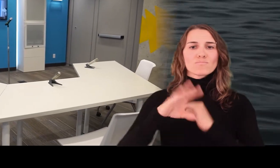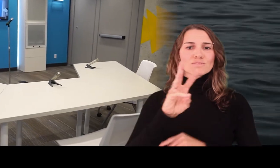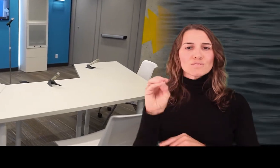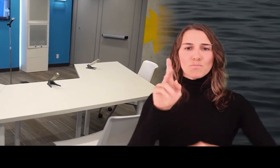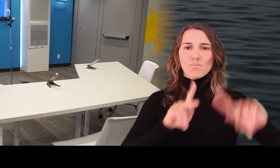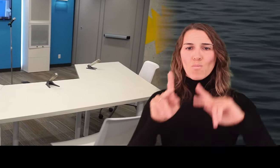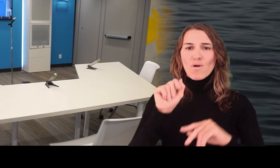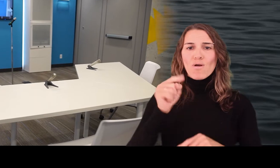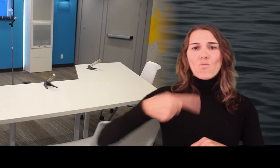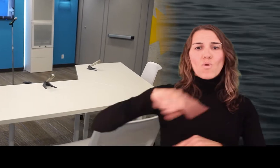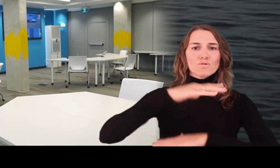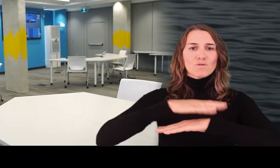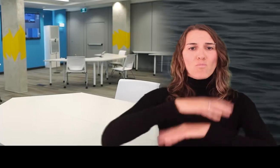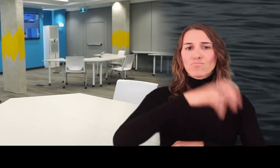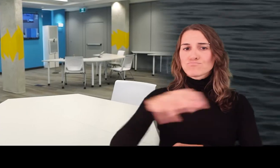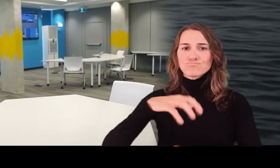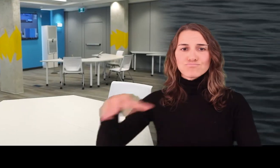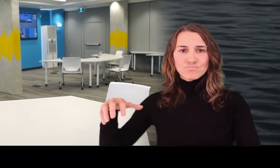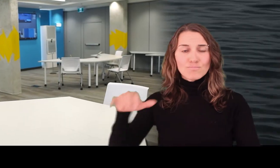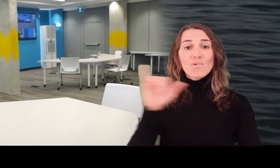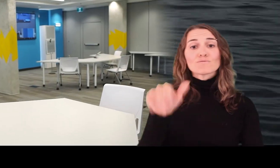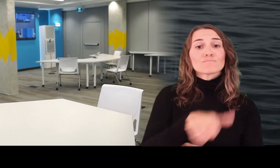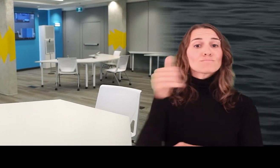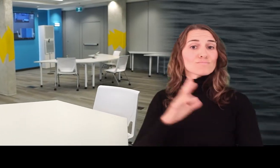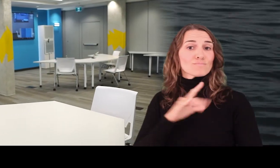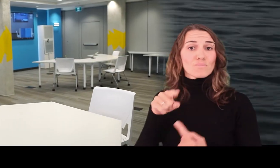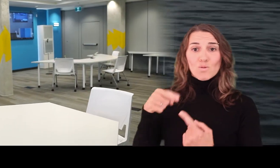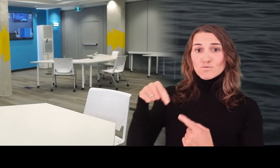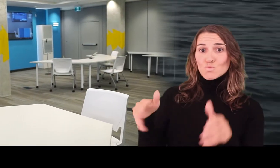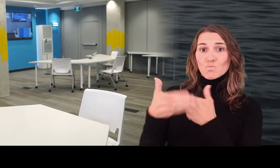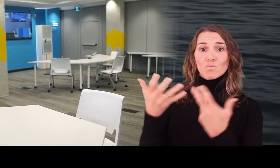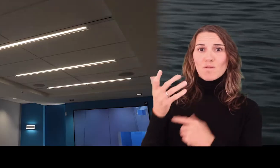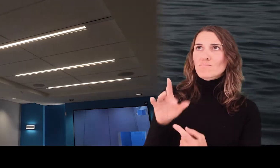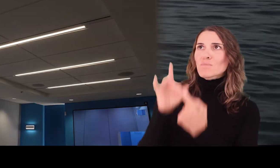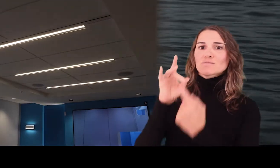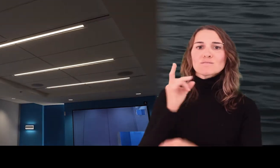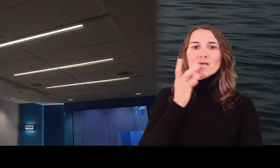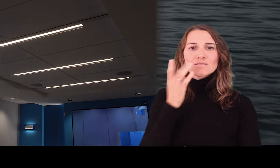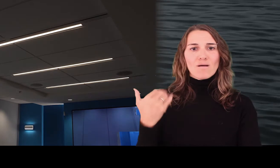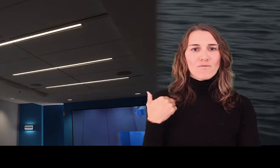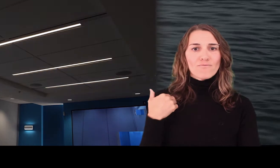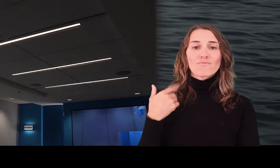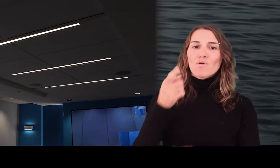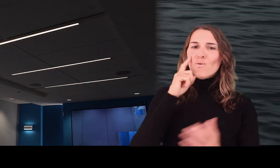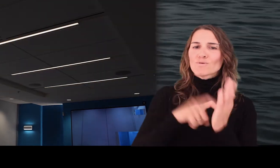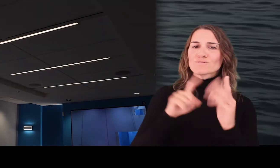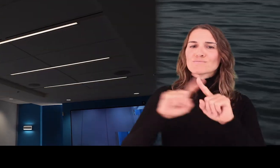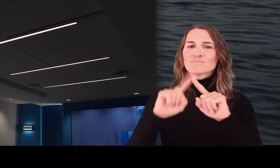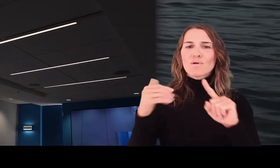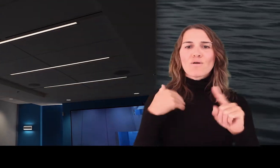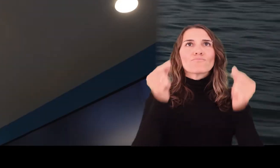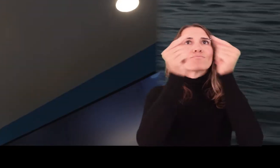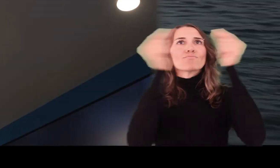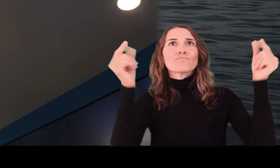up to 60 people at round tables. Another feature of this room is the special lighting. You'll notice we have different types of lighting,